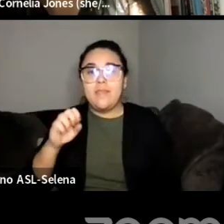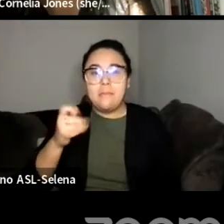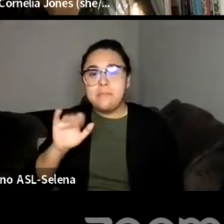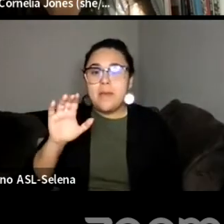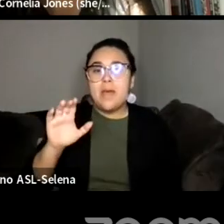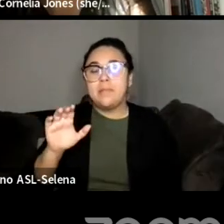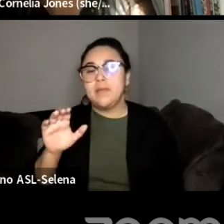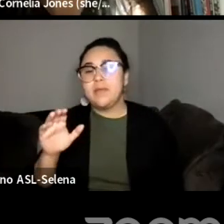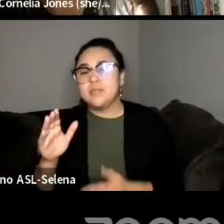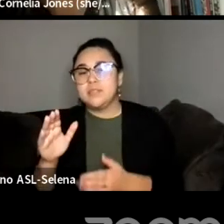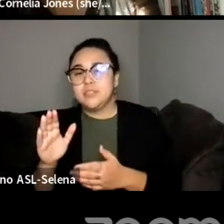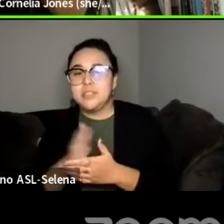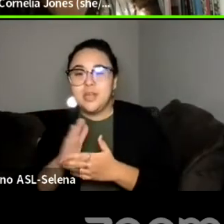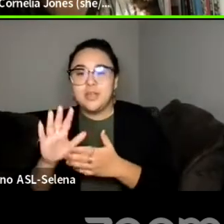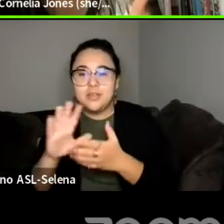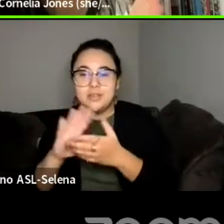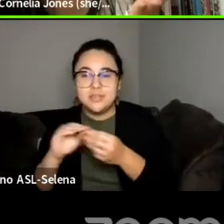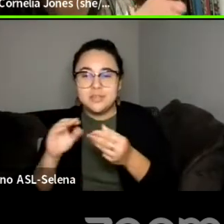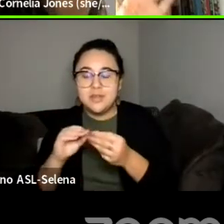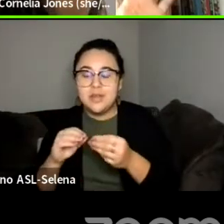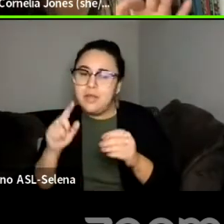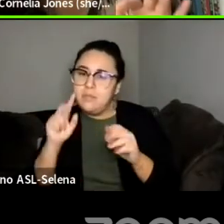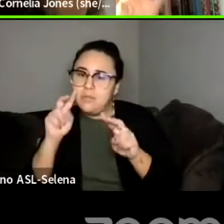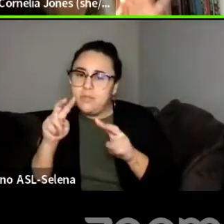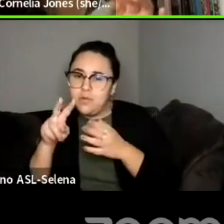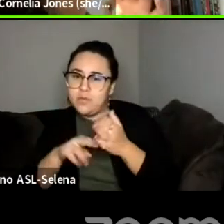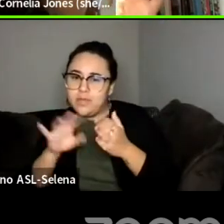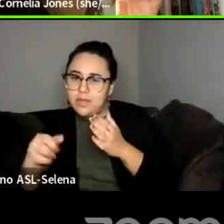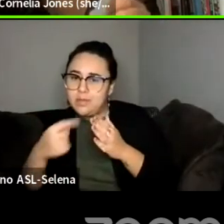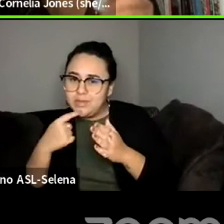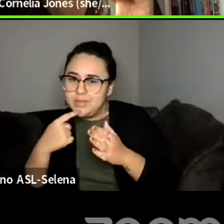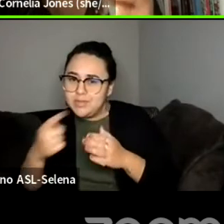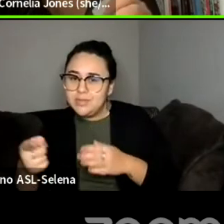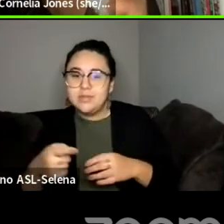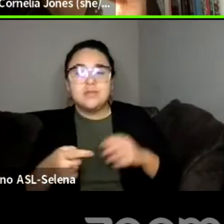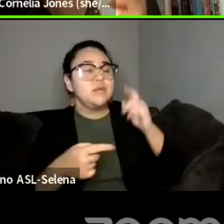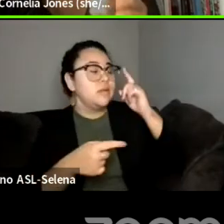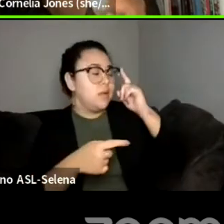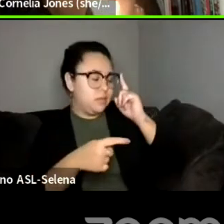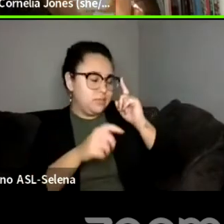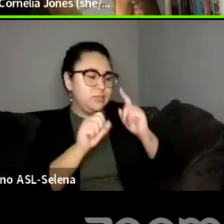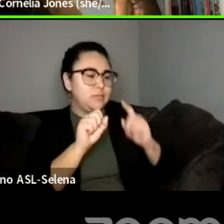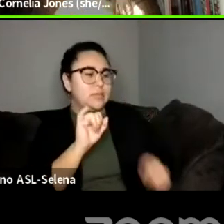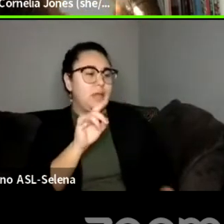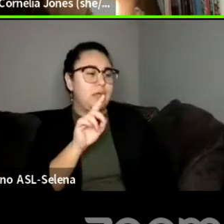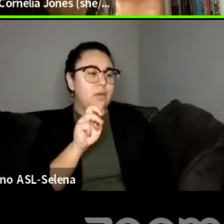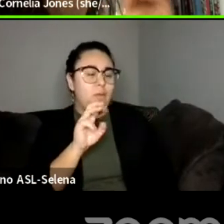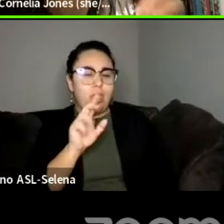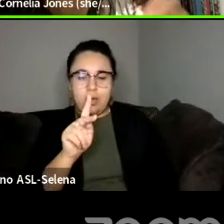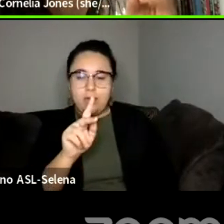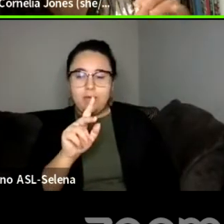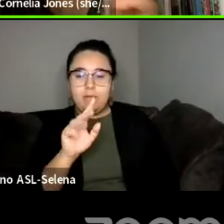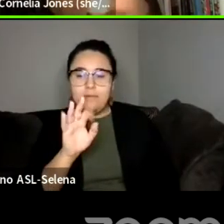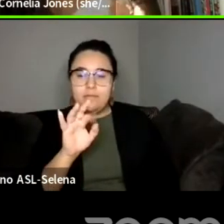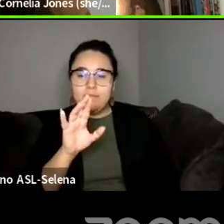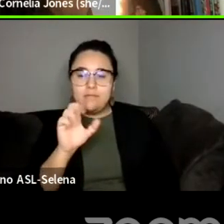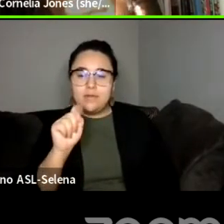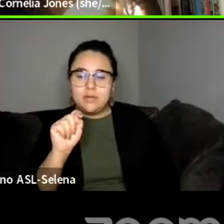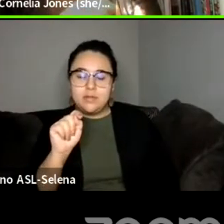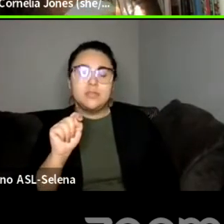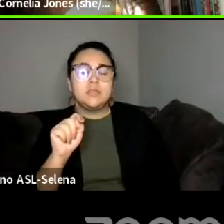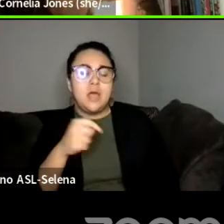I can't wait to read that. Well, and to say that sidewalk birth was one, I'm also part of a group called